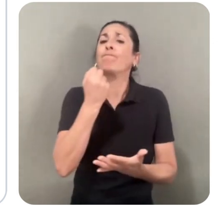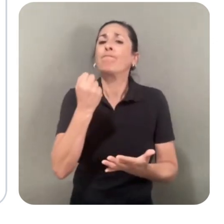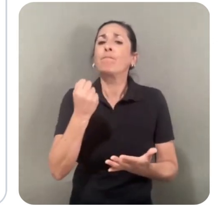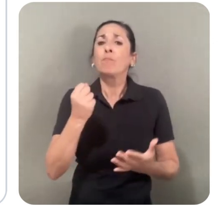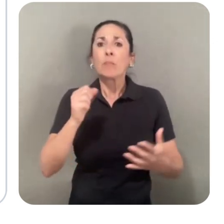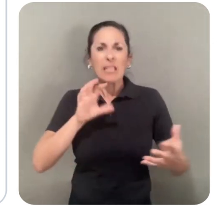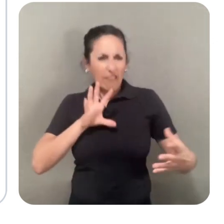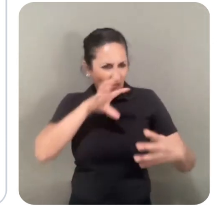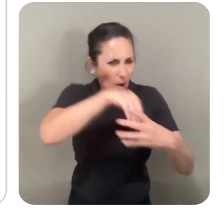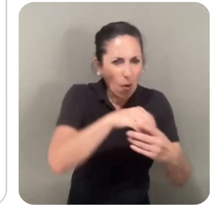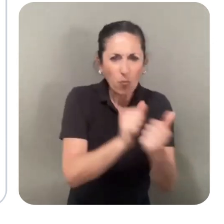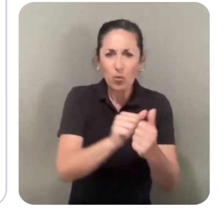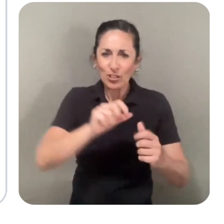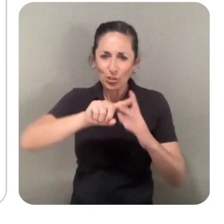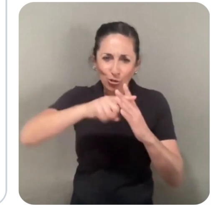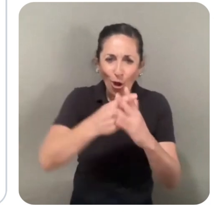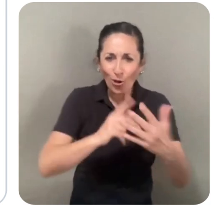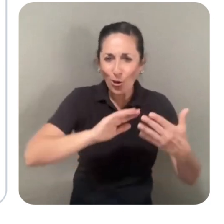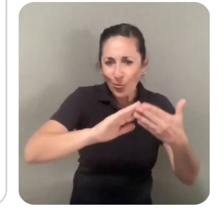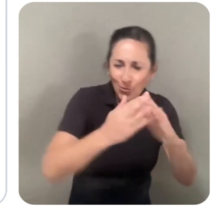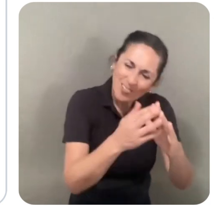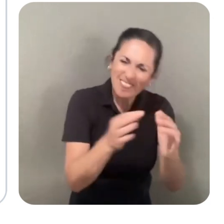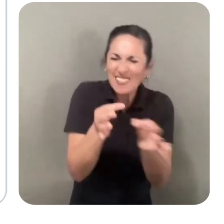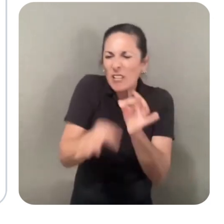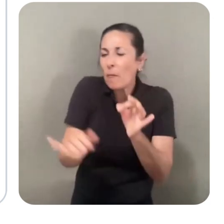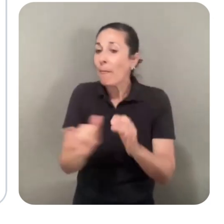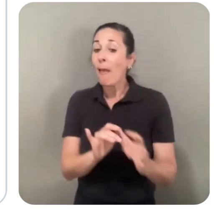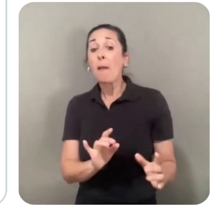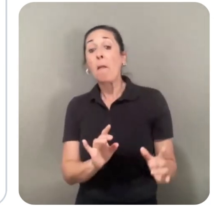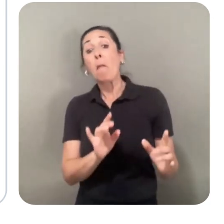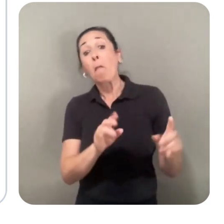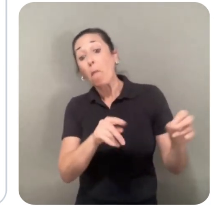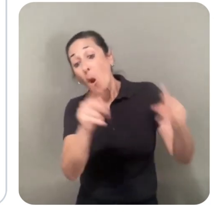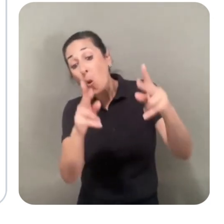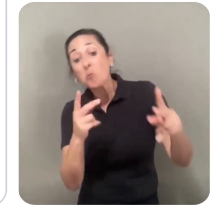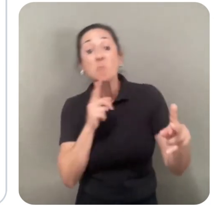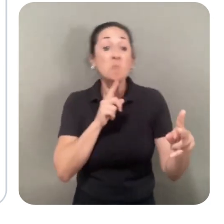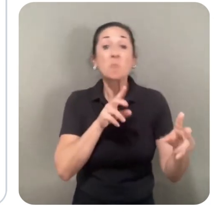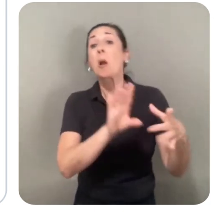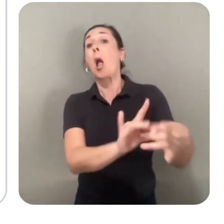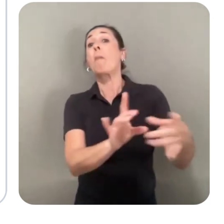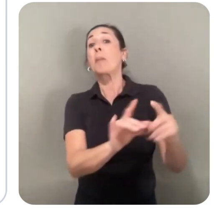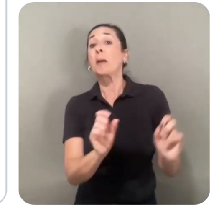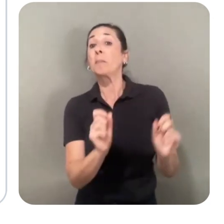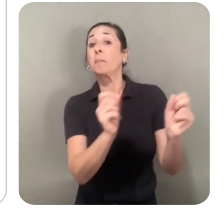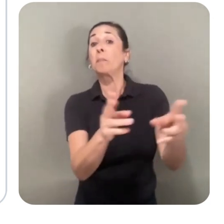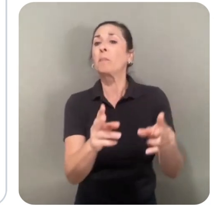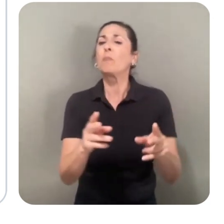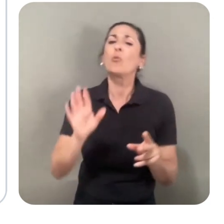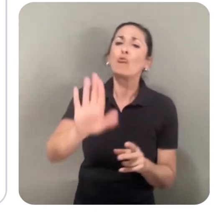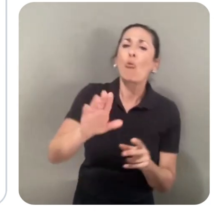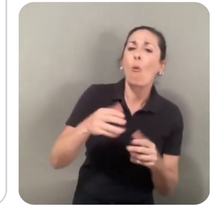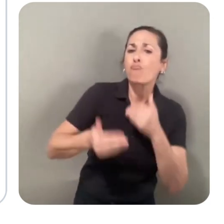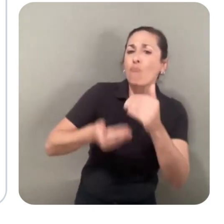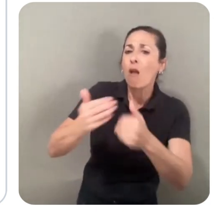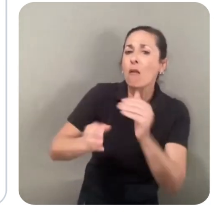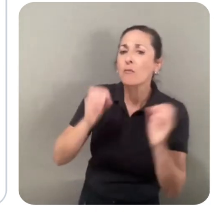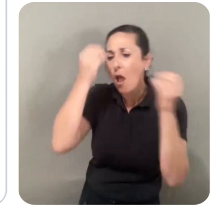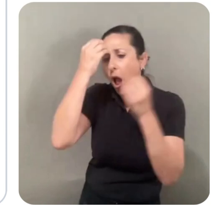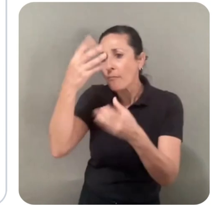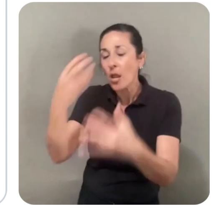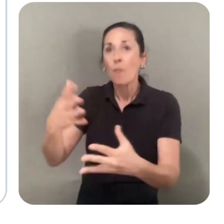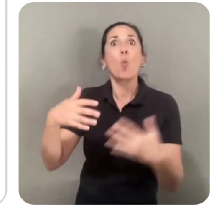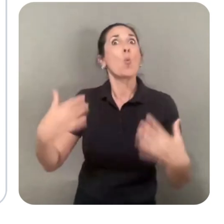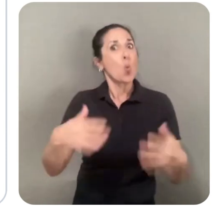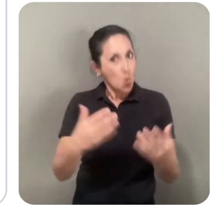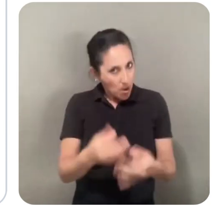community. Simple things like commenting on other developers' posts in Discord and posting your own progress updates go a